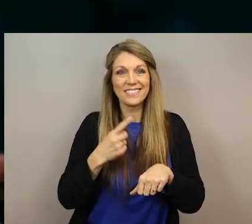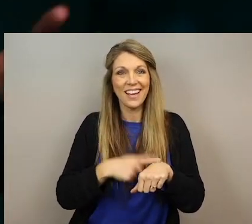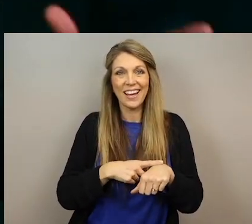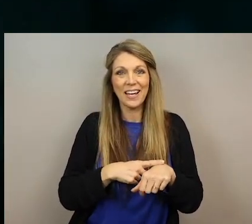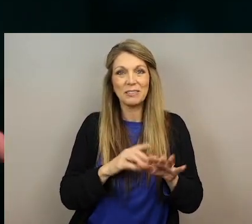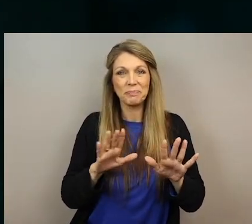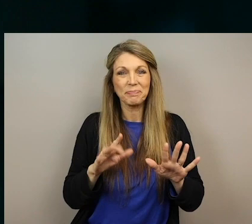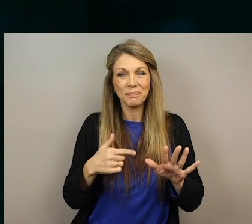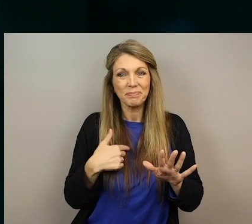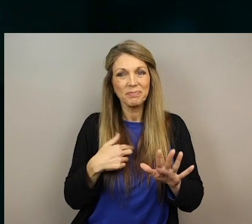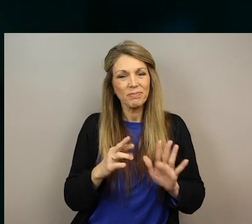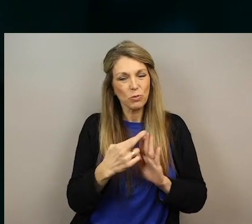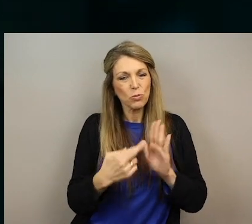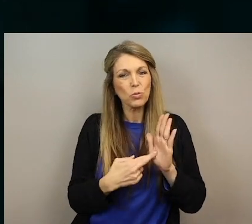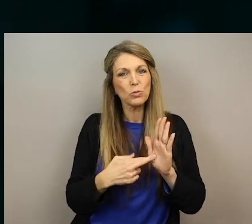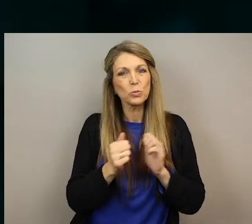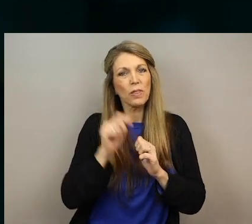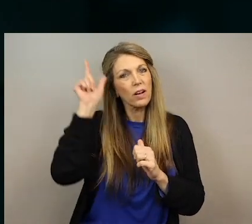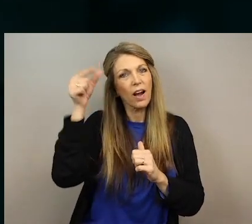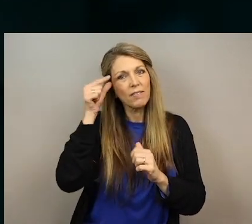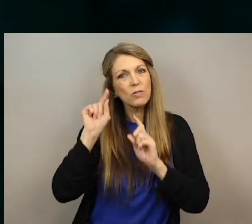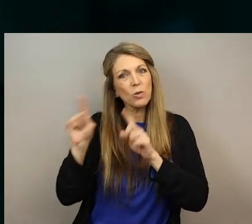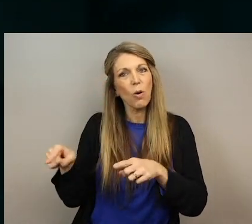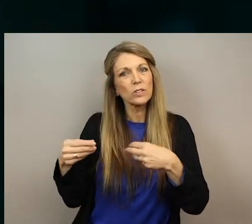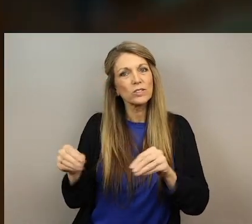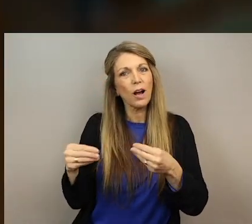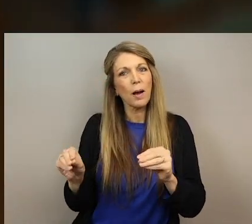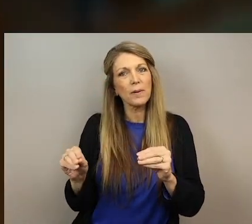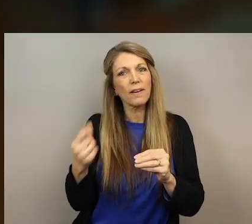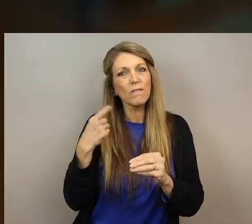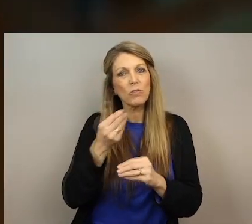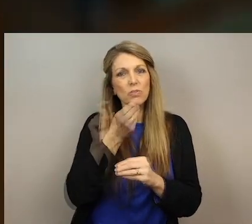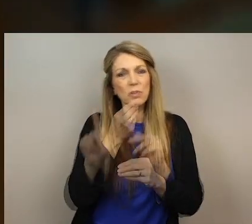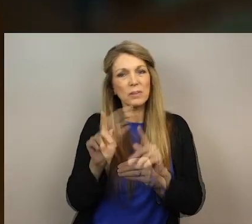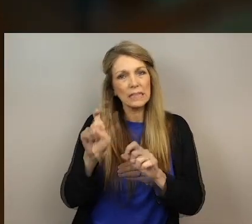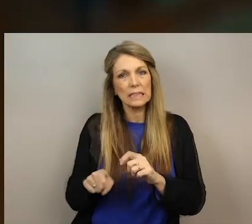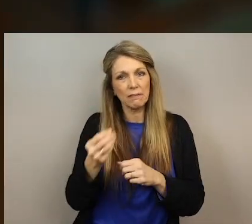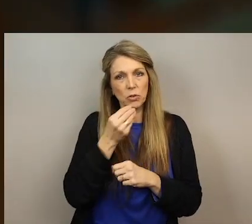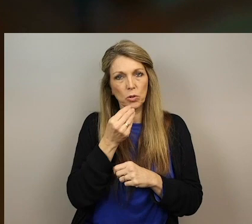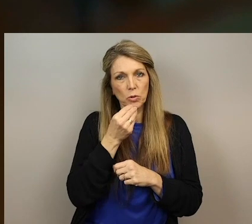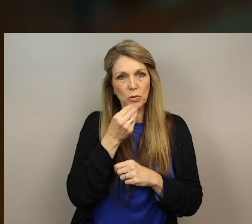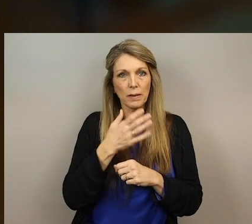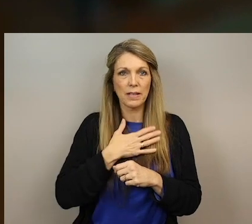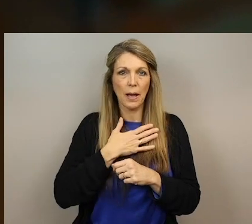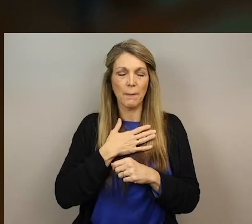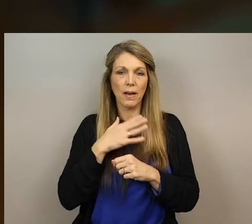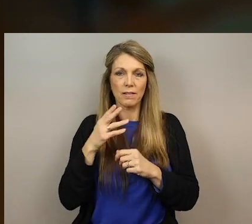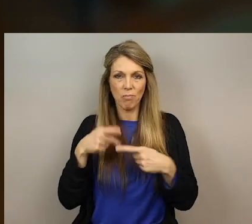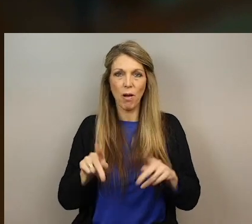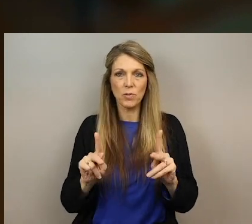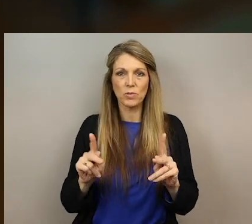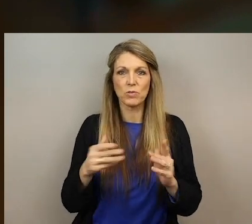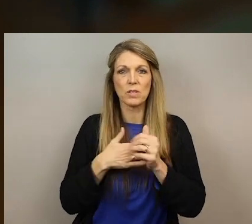the regulations that we've been given by the government to go grocery shopping for some of these families in our community. It's my privilege now to lead